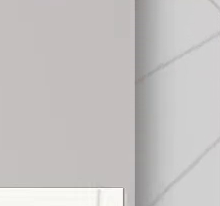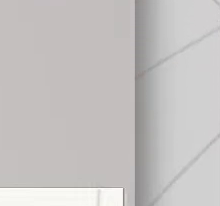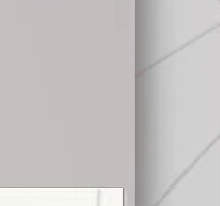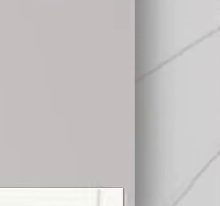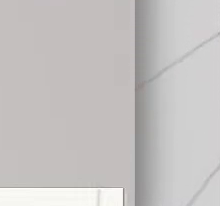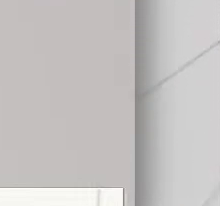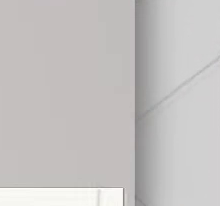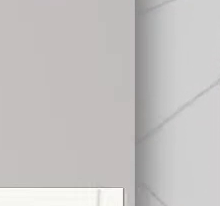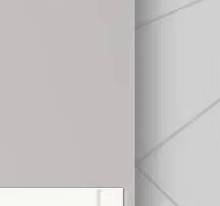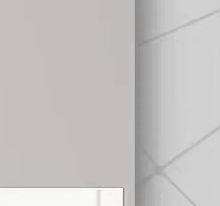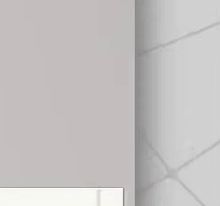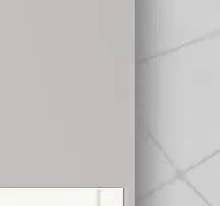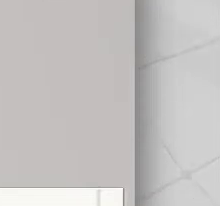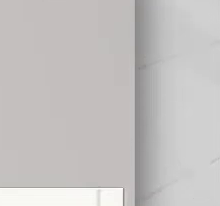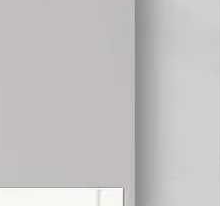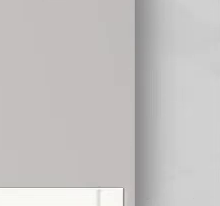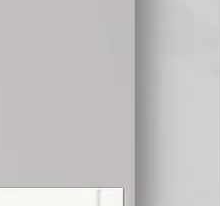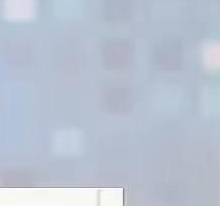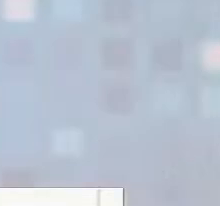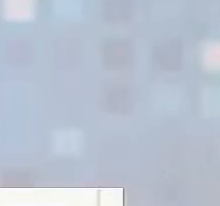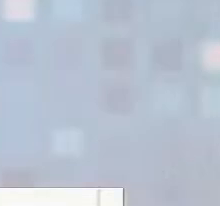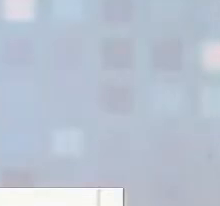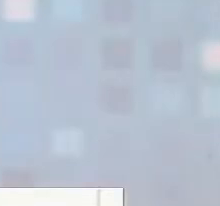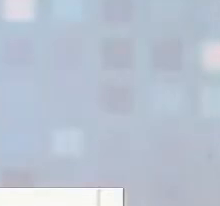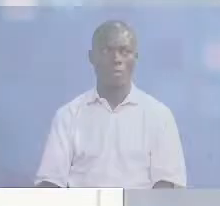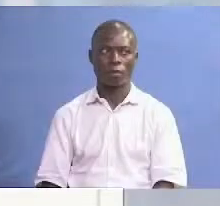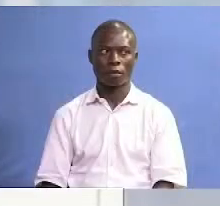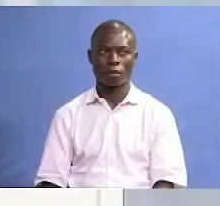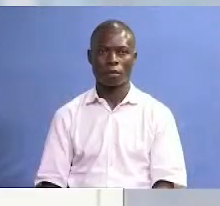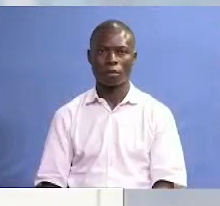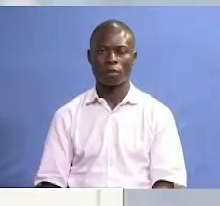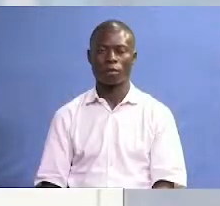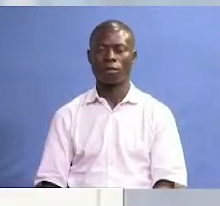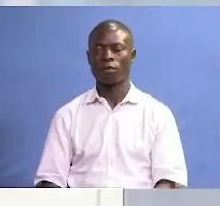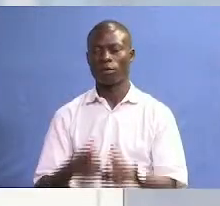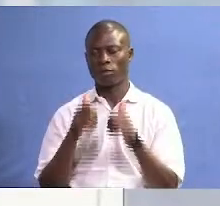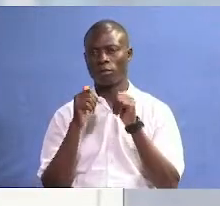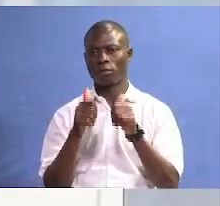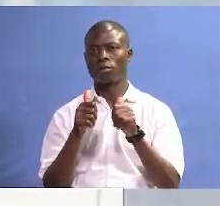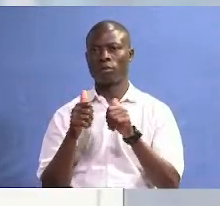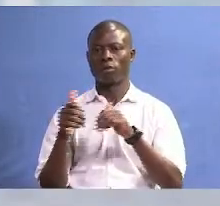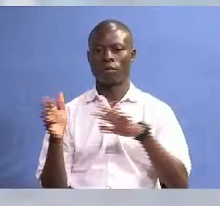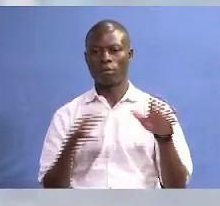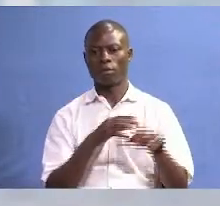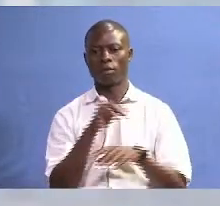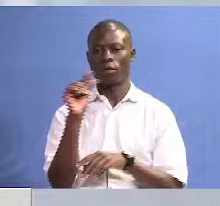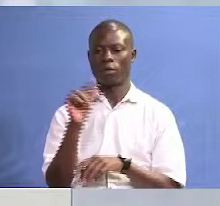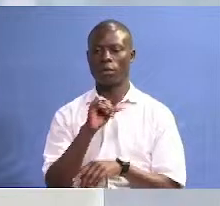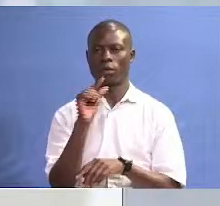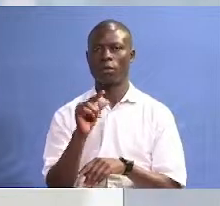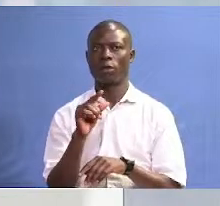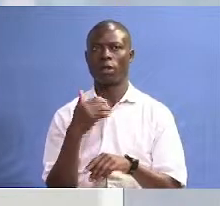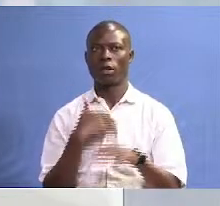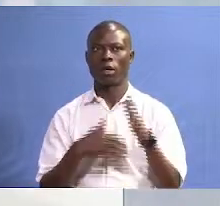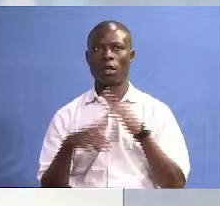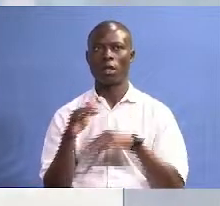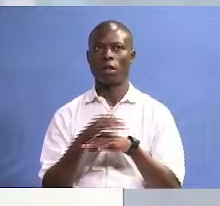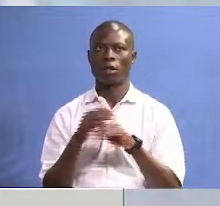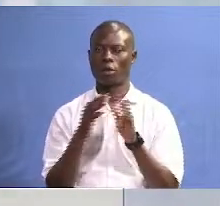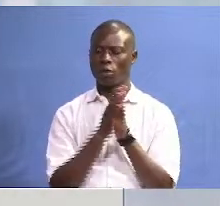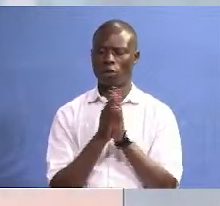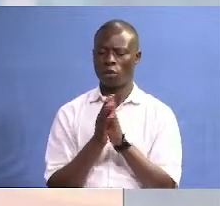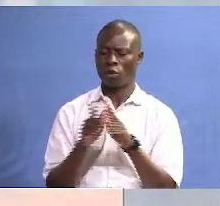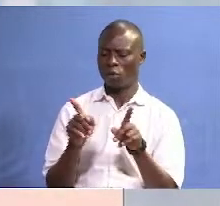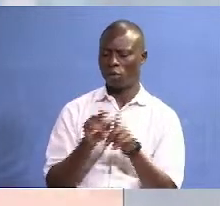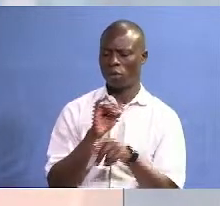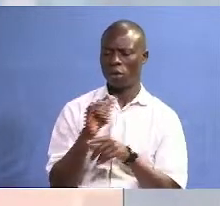James Baraka, KUTV News. All right. In a bid to recover stolen property